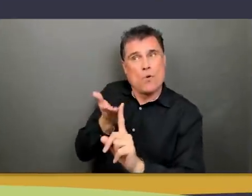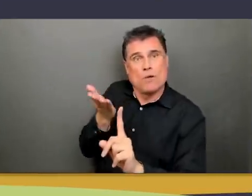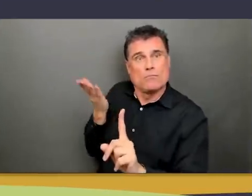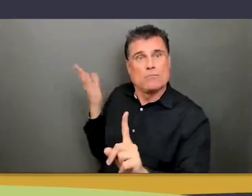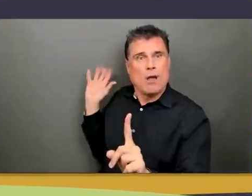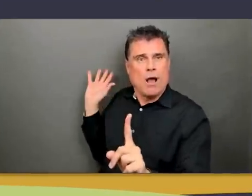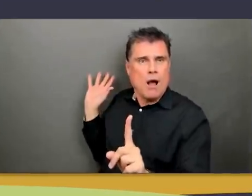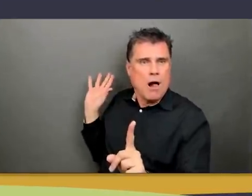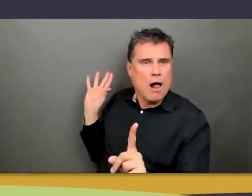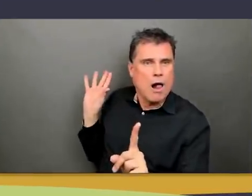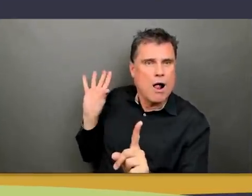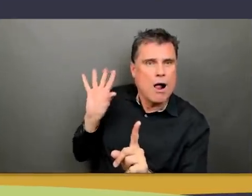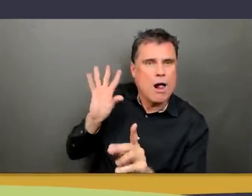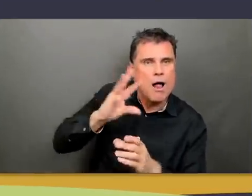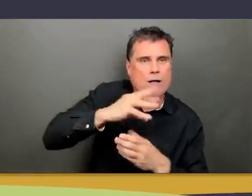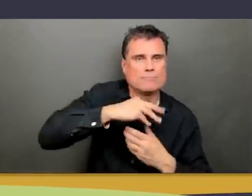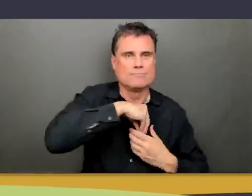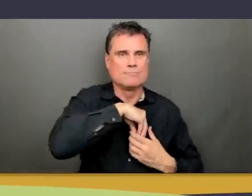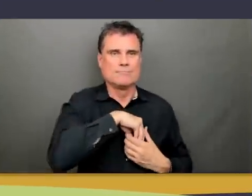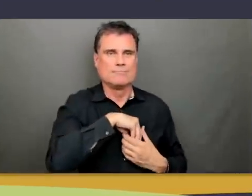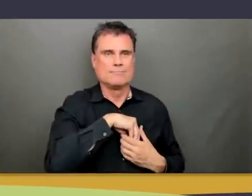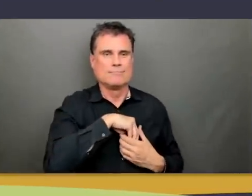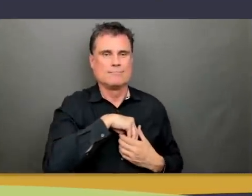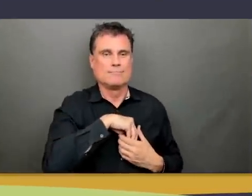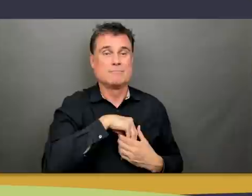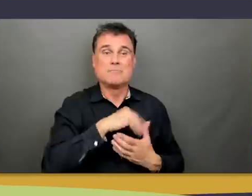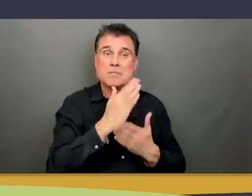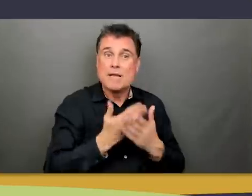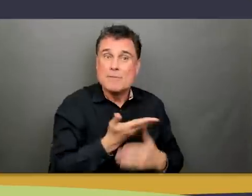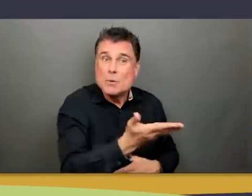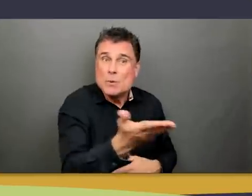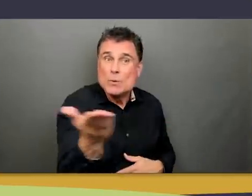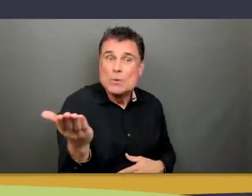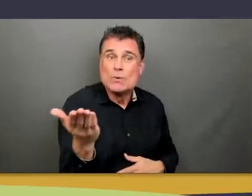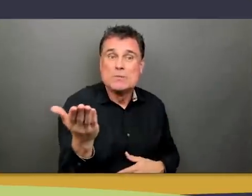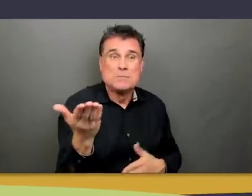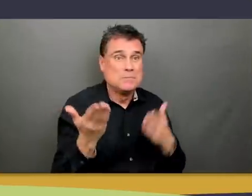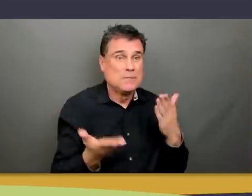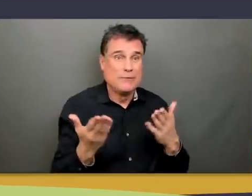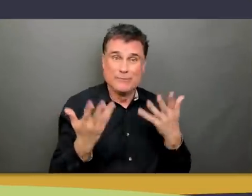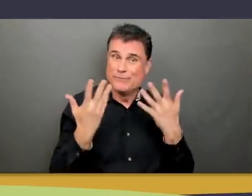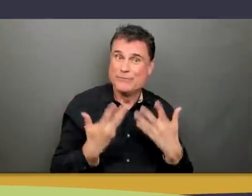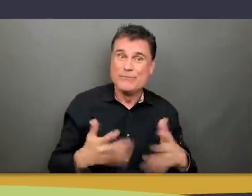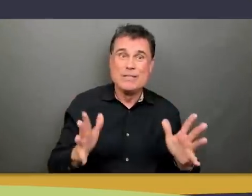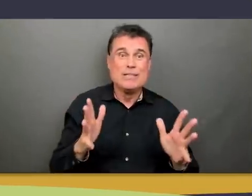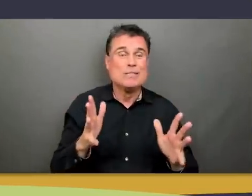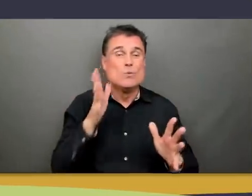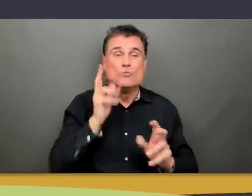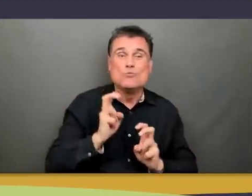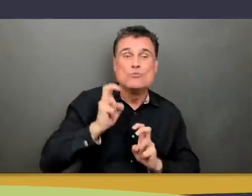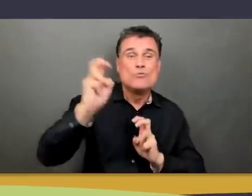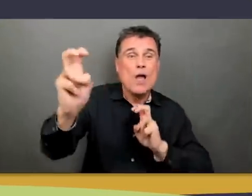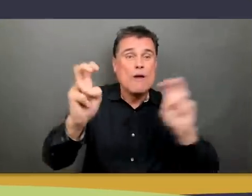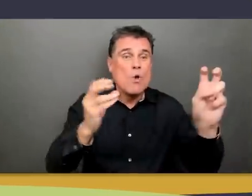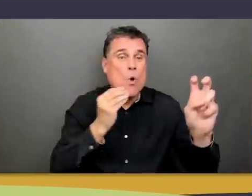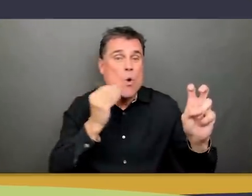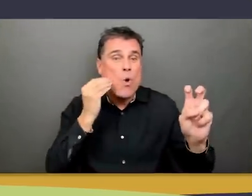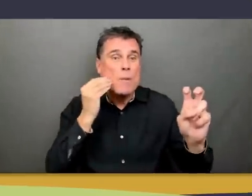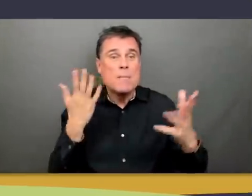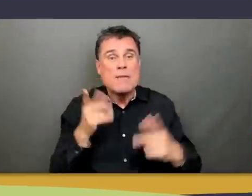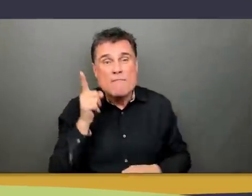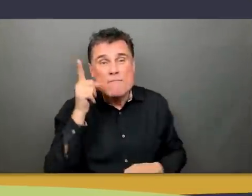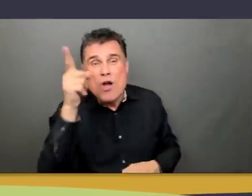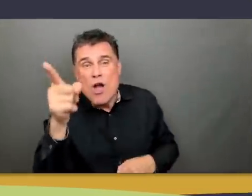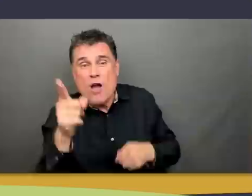because we don't know how far you have to travel. And this is what we do in our culture. We start the song and end with song to add that prayer, so you make it home safe